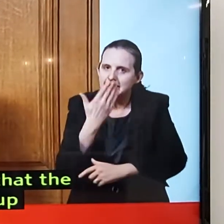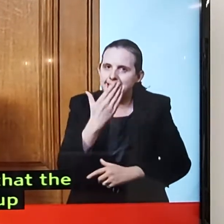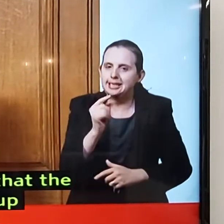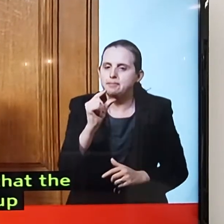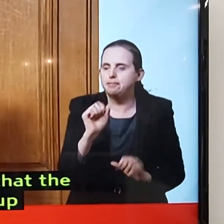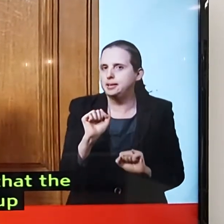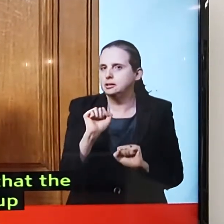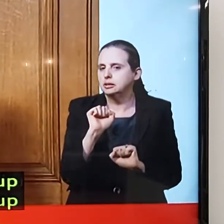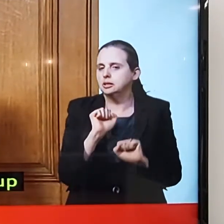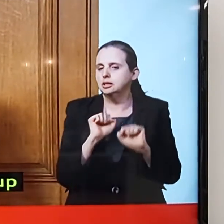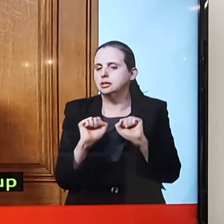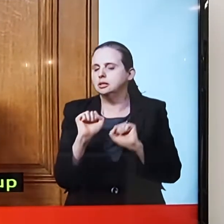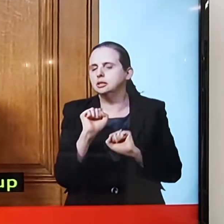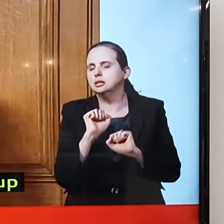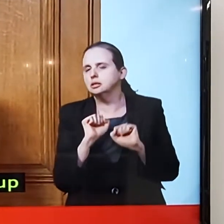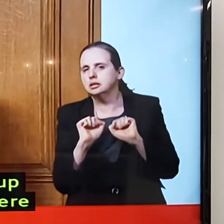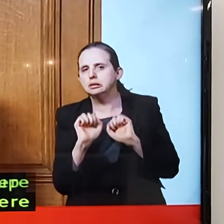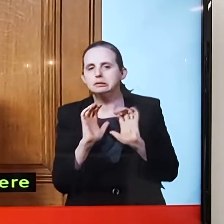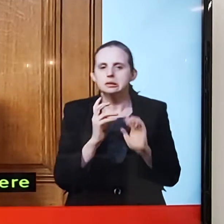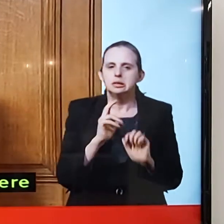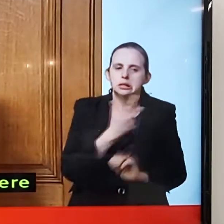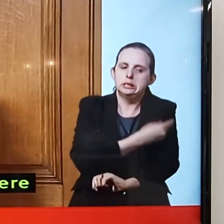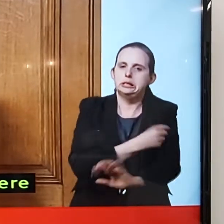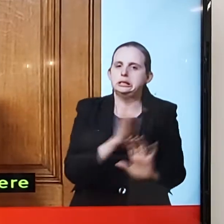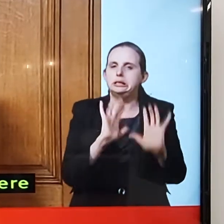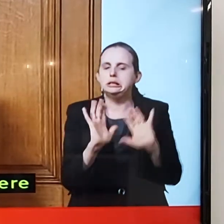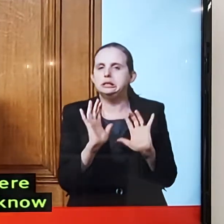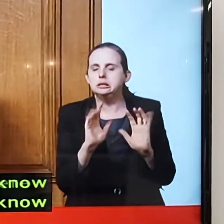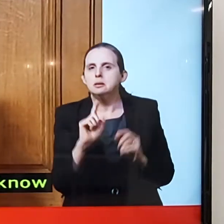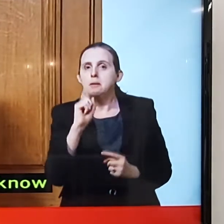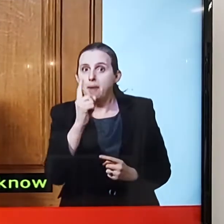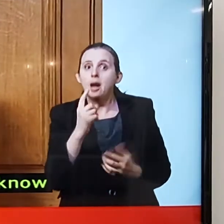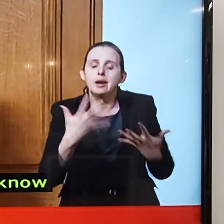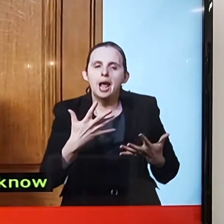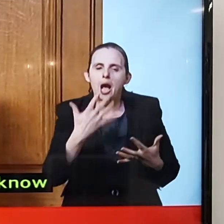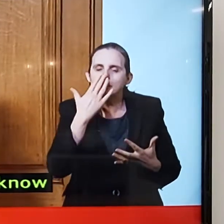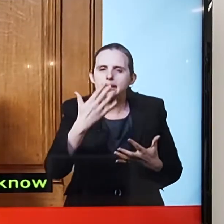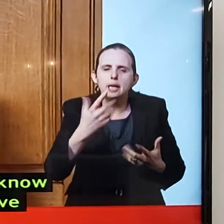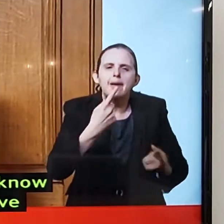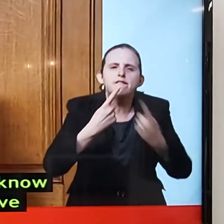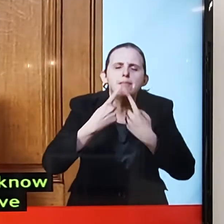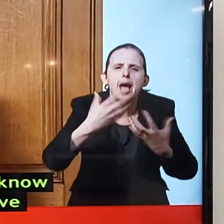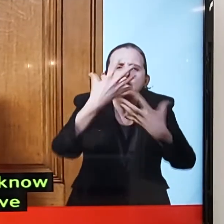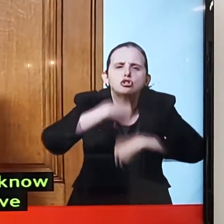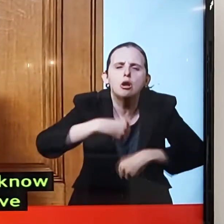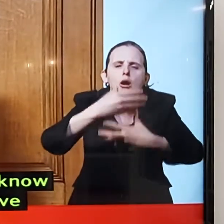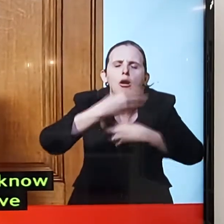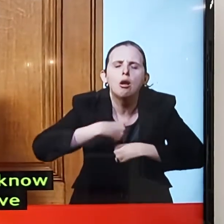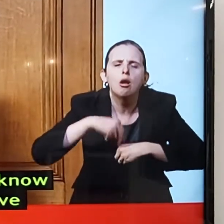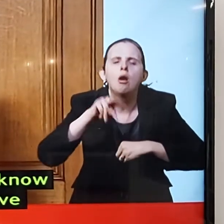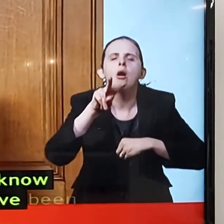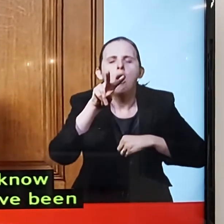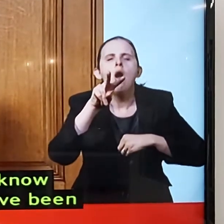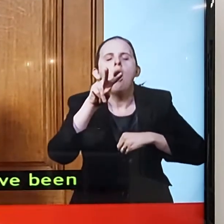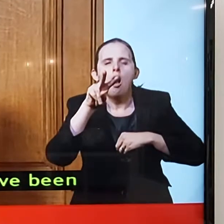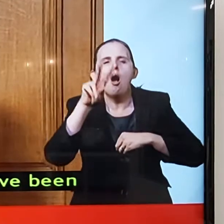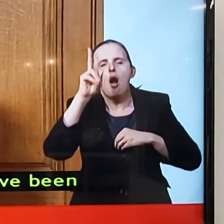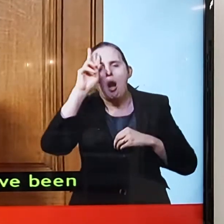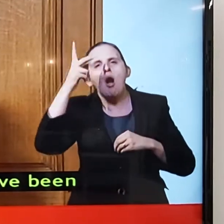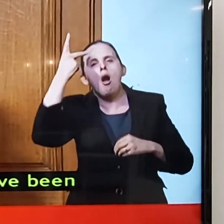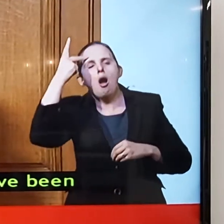then been reassured and come back. And that's important, because an area like a care home is itself a bit like a mini